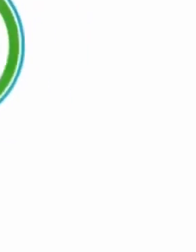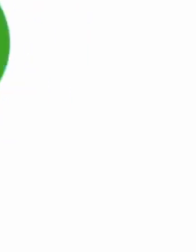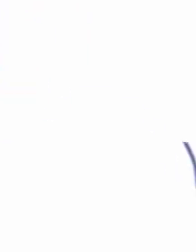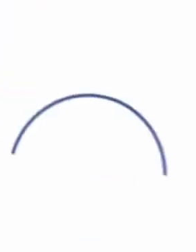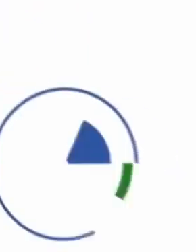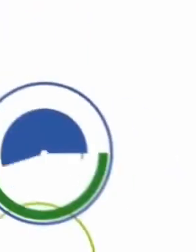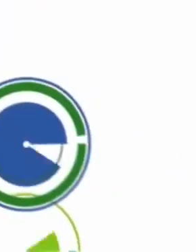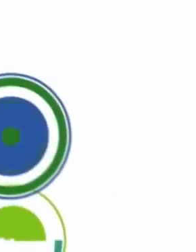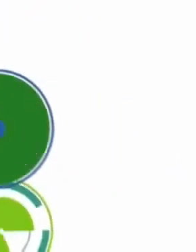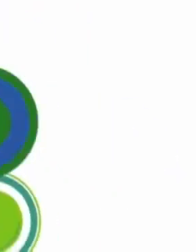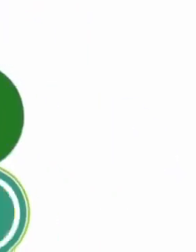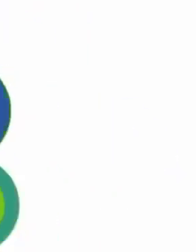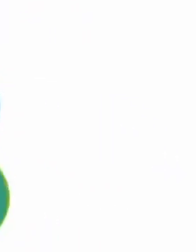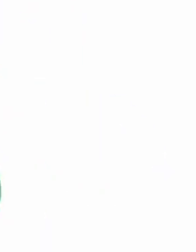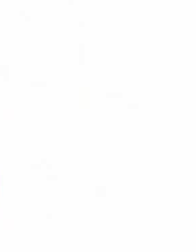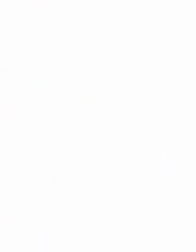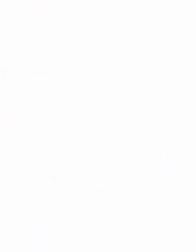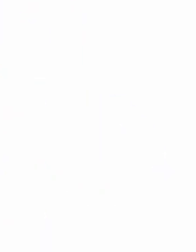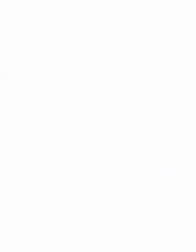E aí